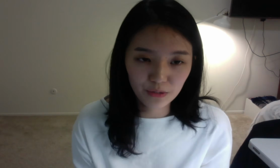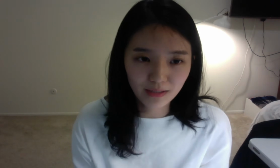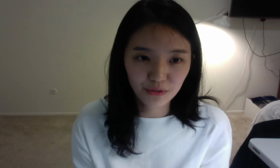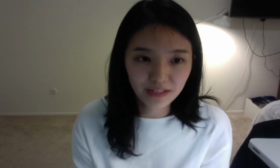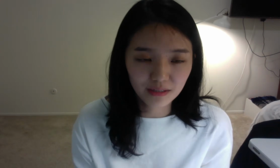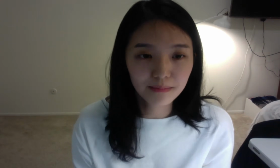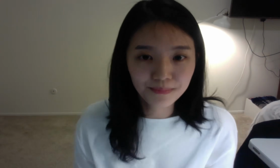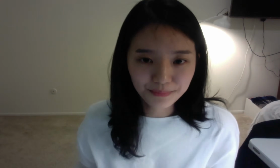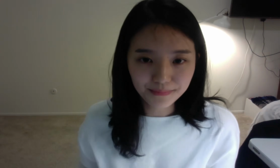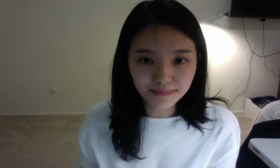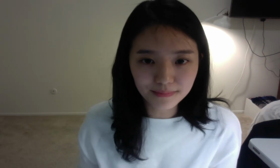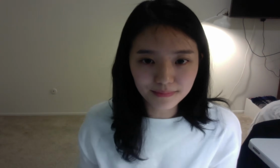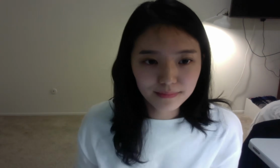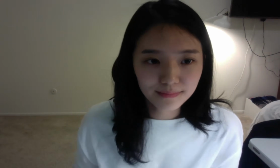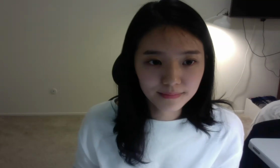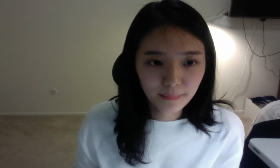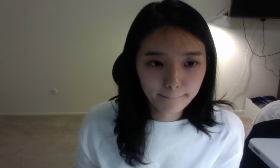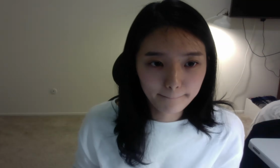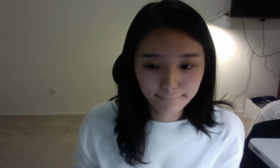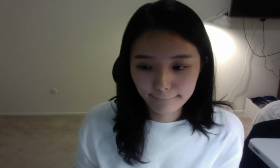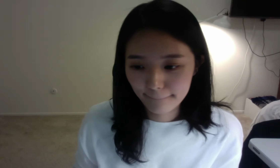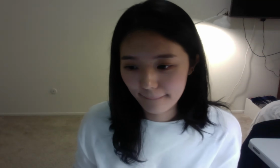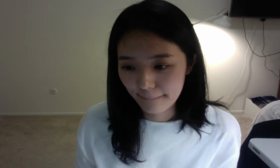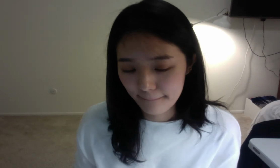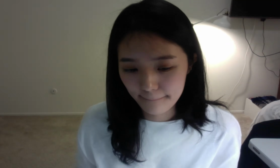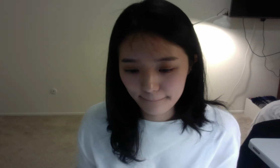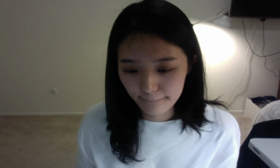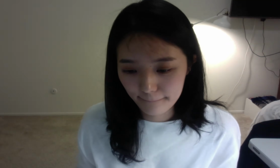more to posturation. Okay, gotcha.